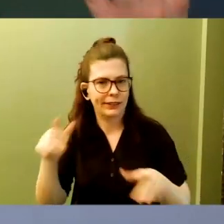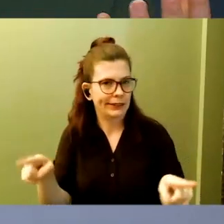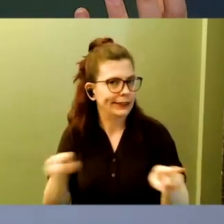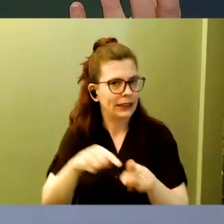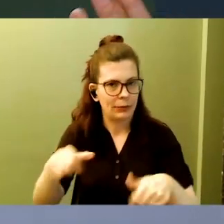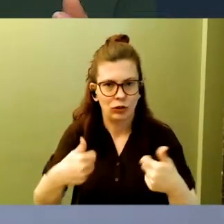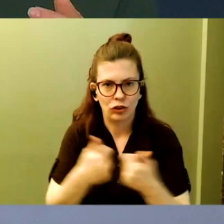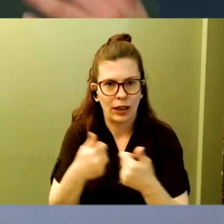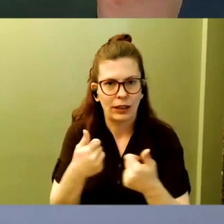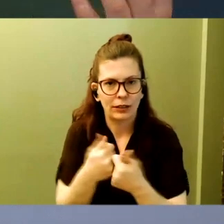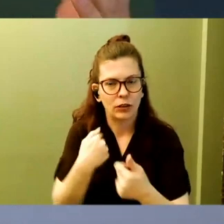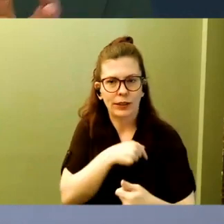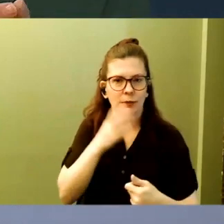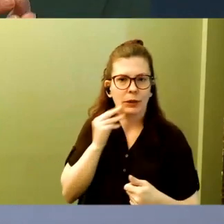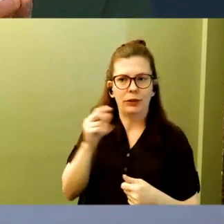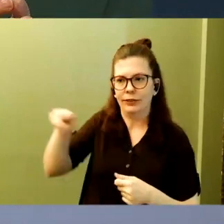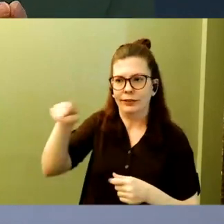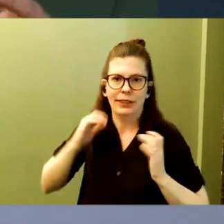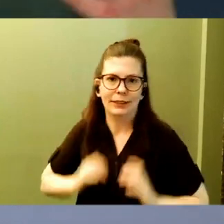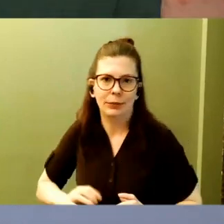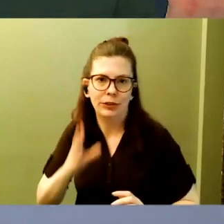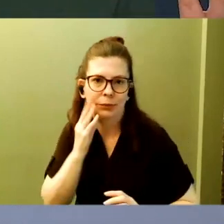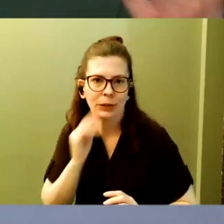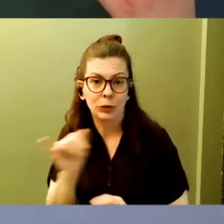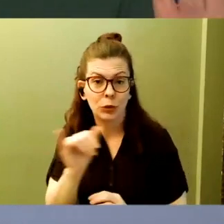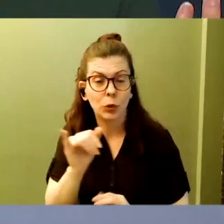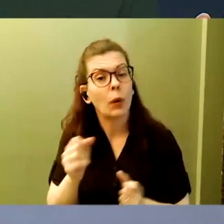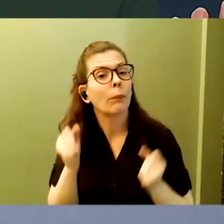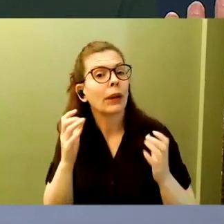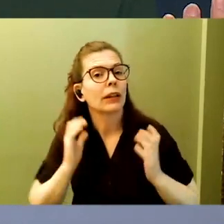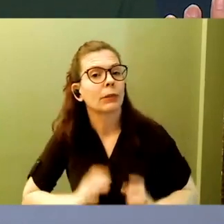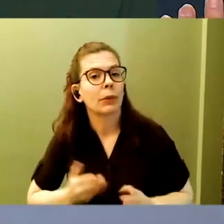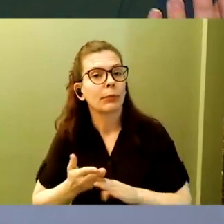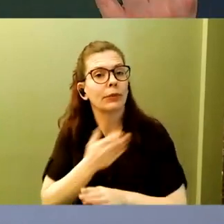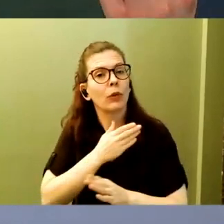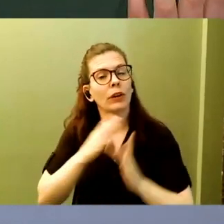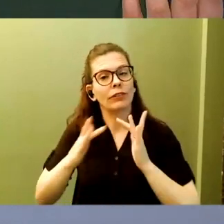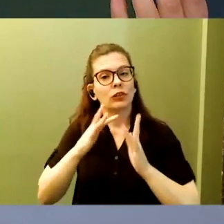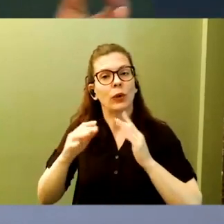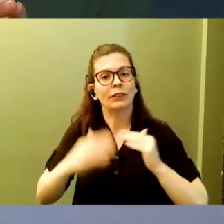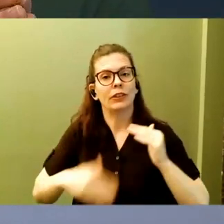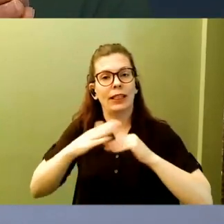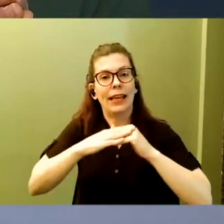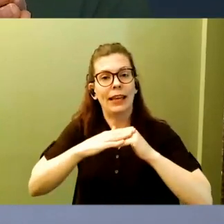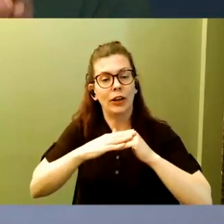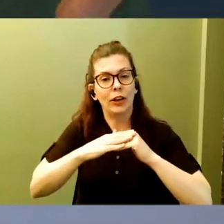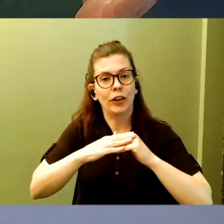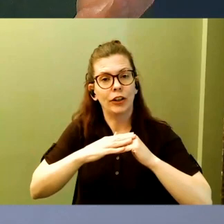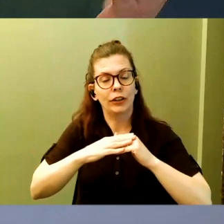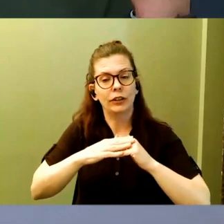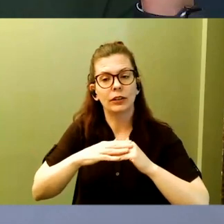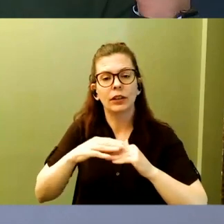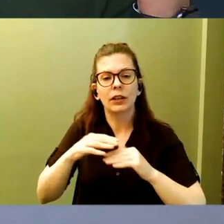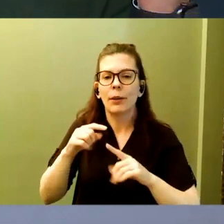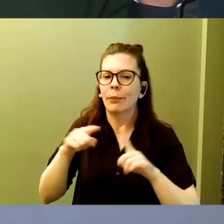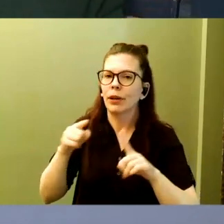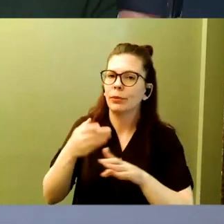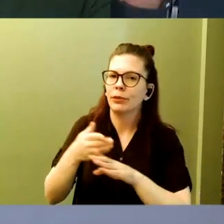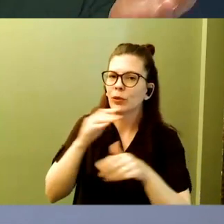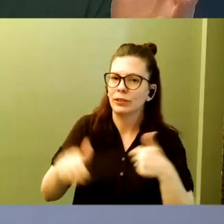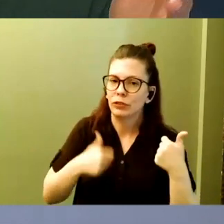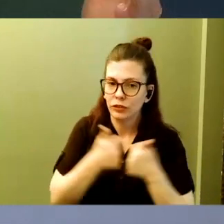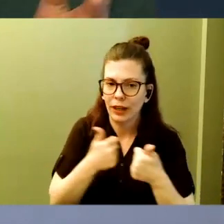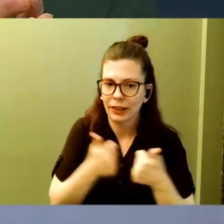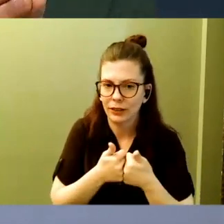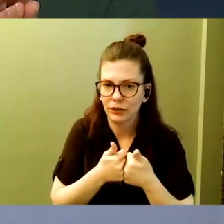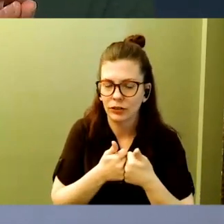ones these customers face. A lot of customers used to run a virtualization layer at top of this, but it used to be a challenge.